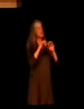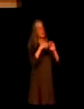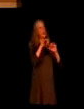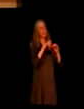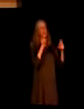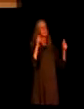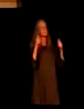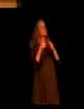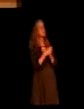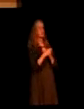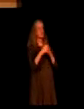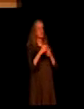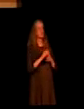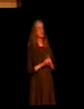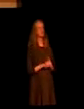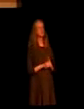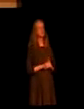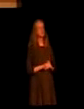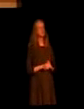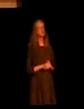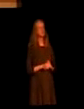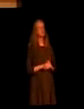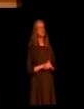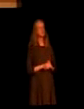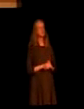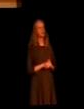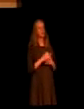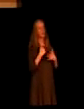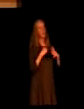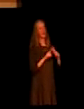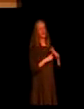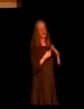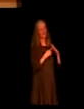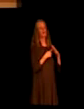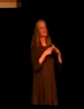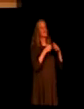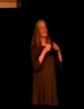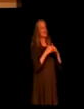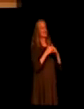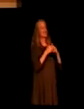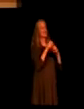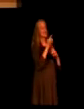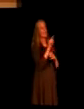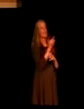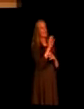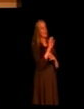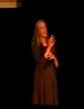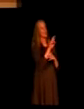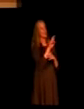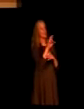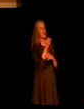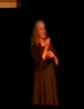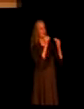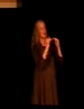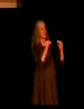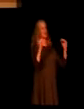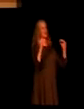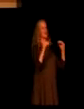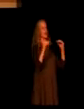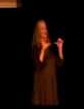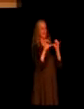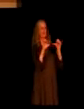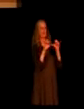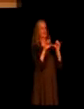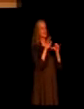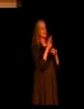so much is when my career started with that big Terra platform that was the size of a bus